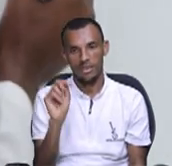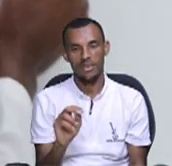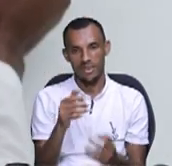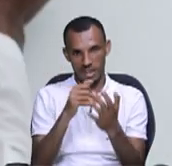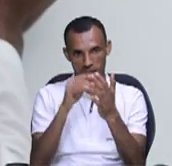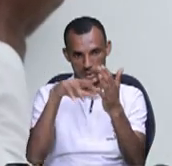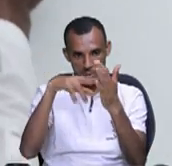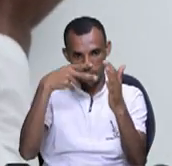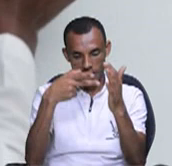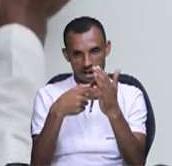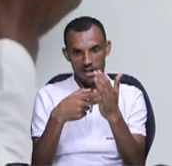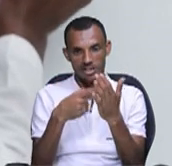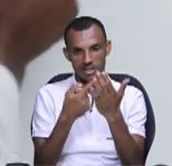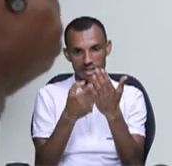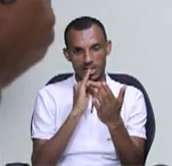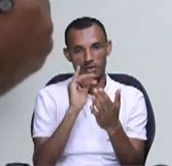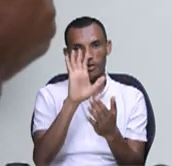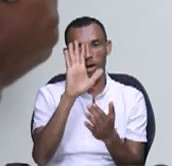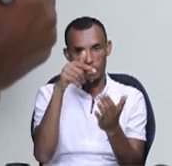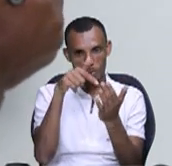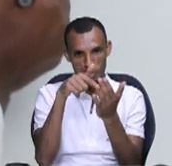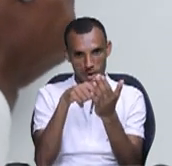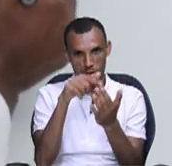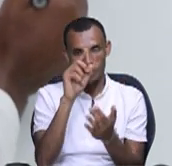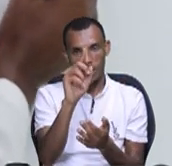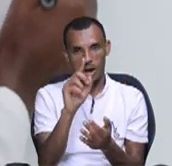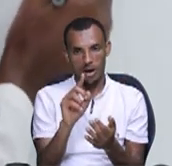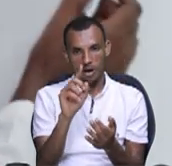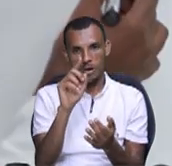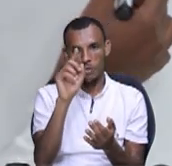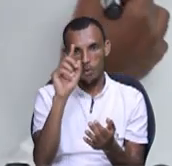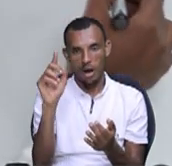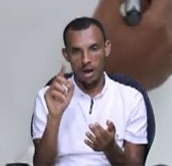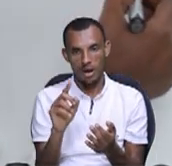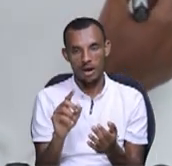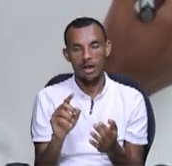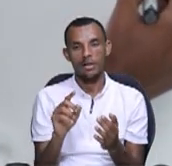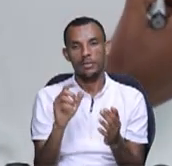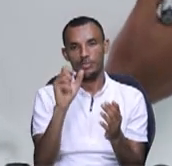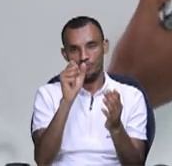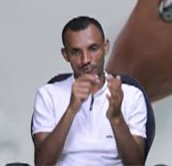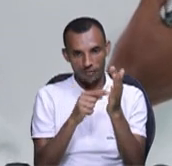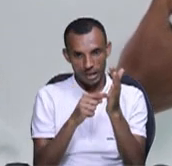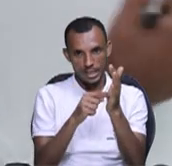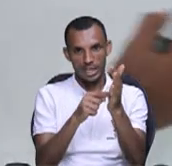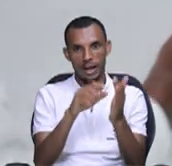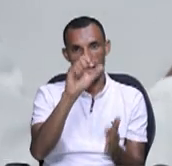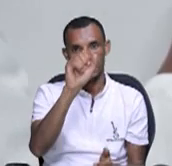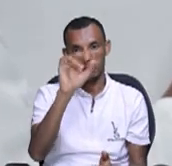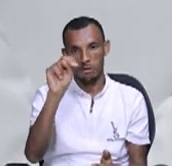That means this is 5.1, 5.11 sine,